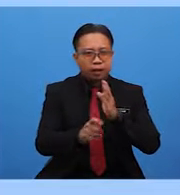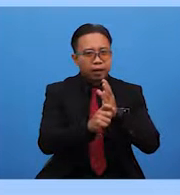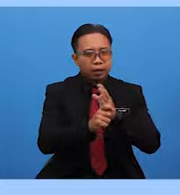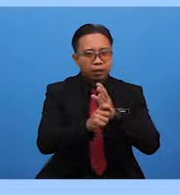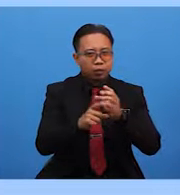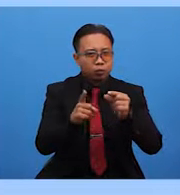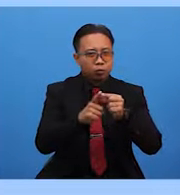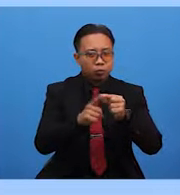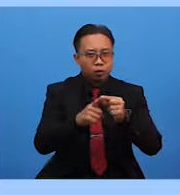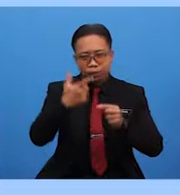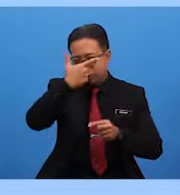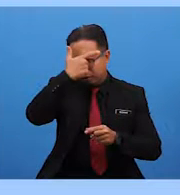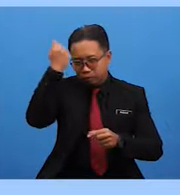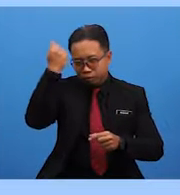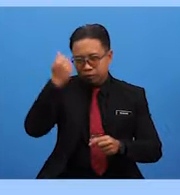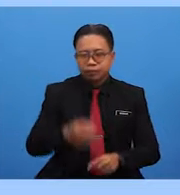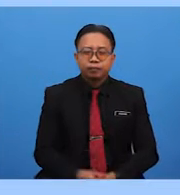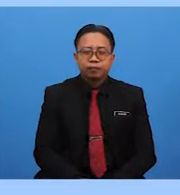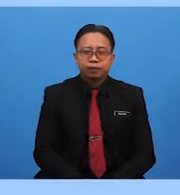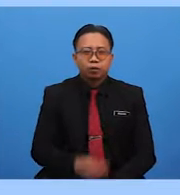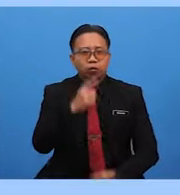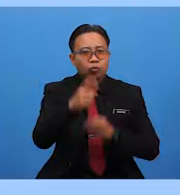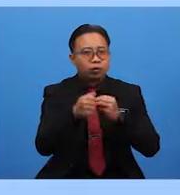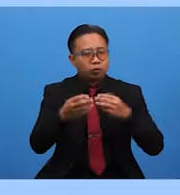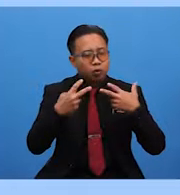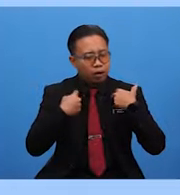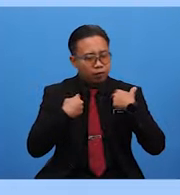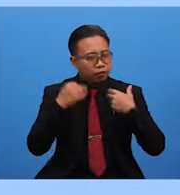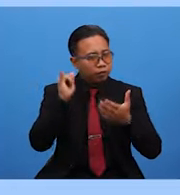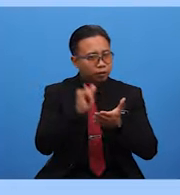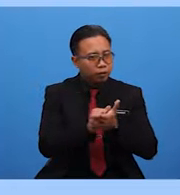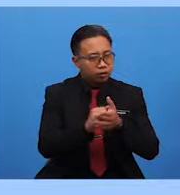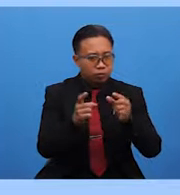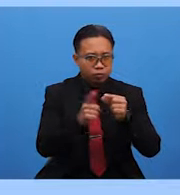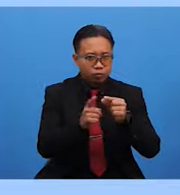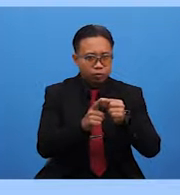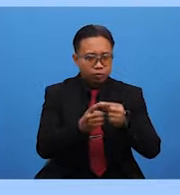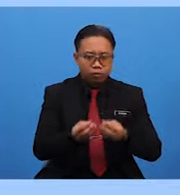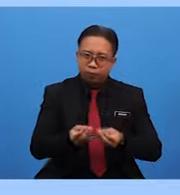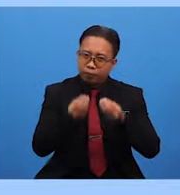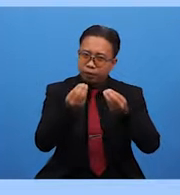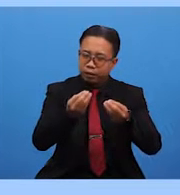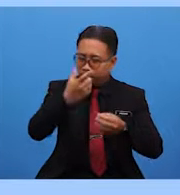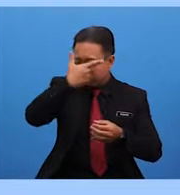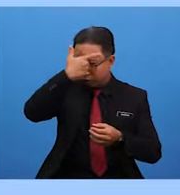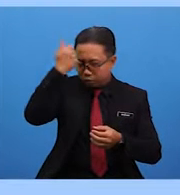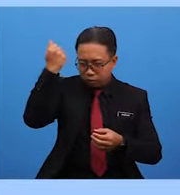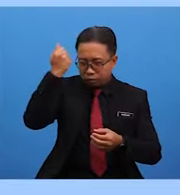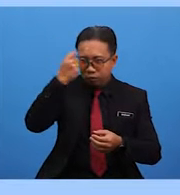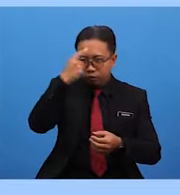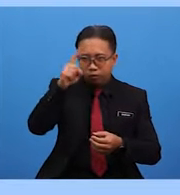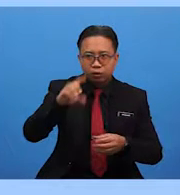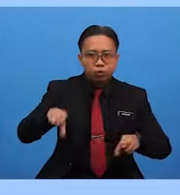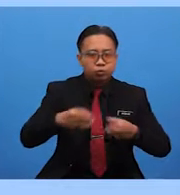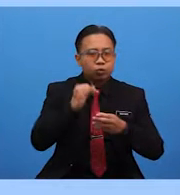the word because. When you have this word, you have to provide a reason for doing the